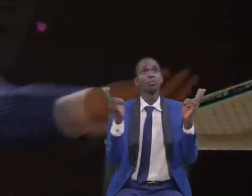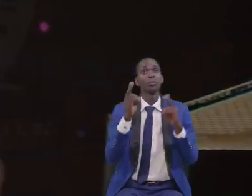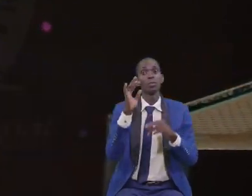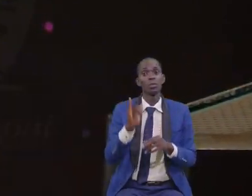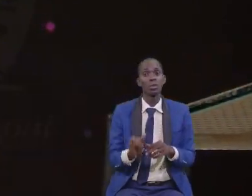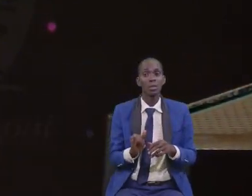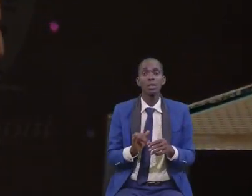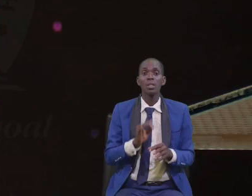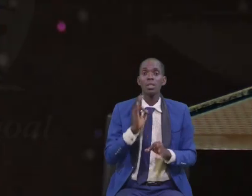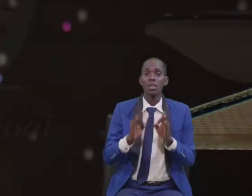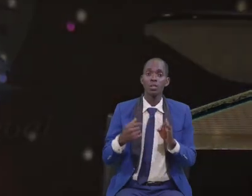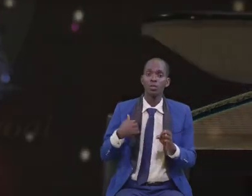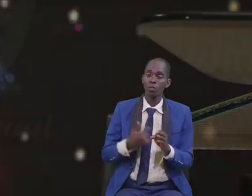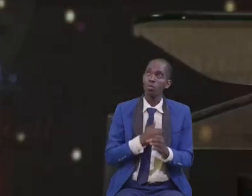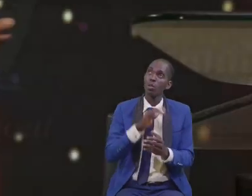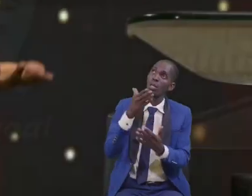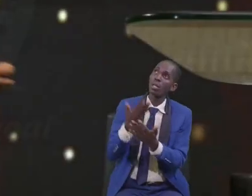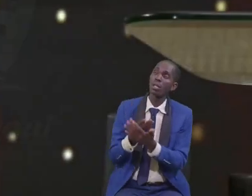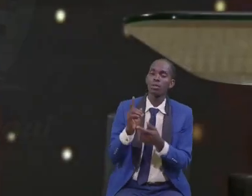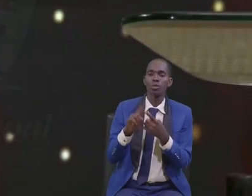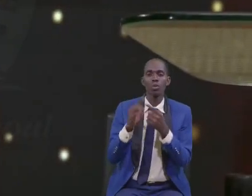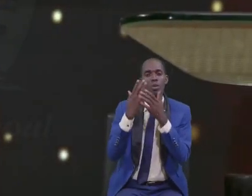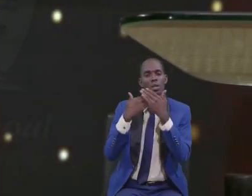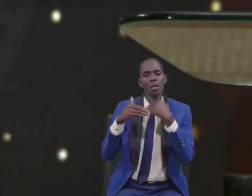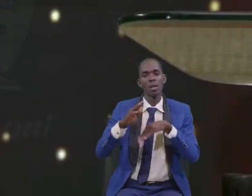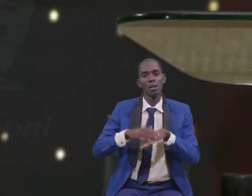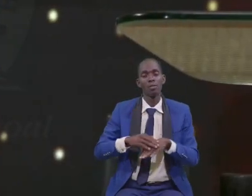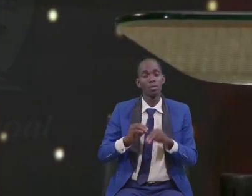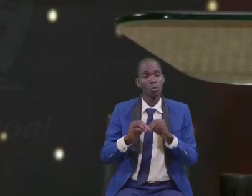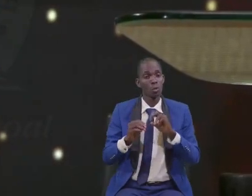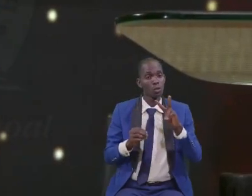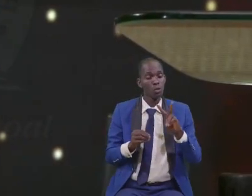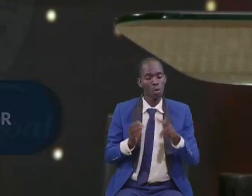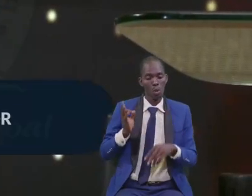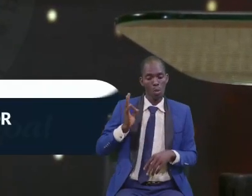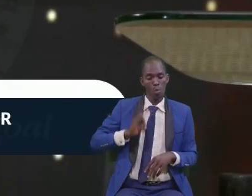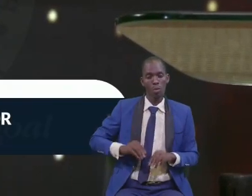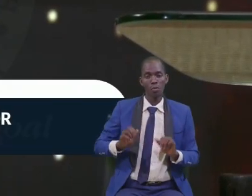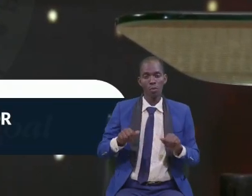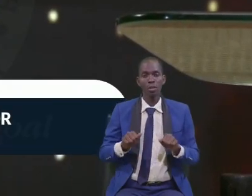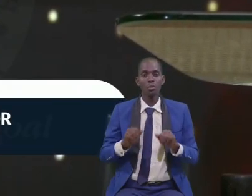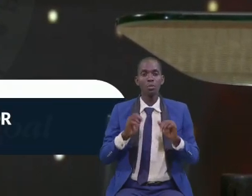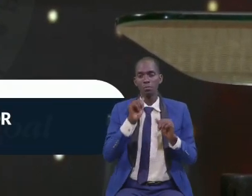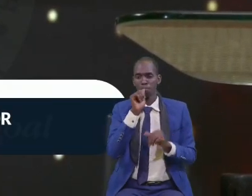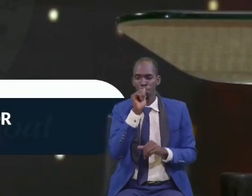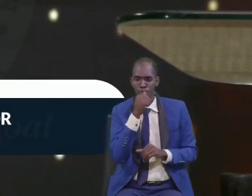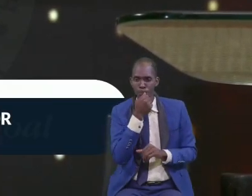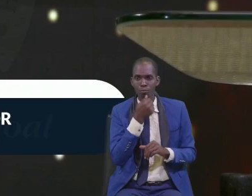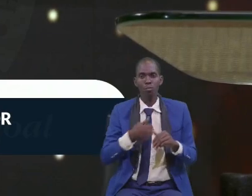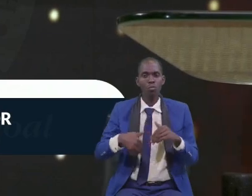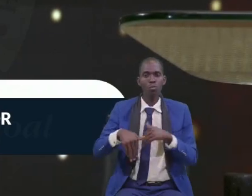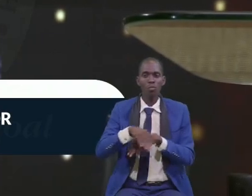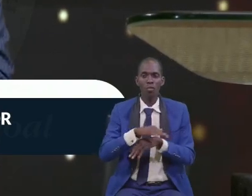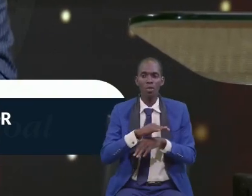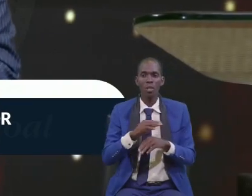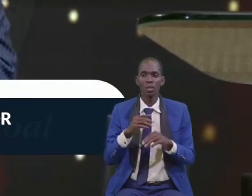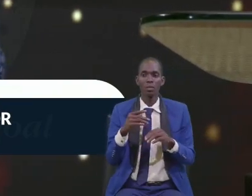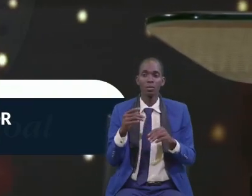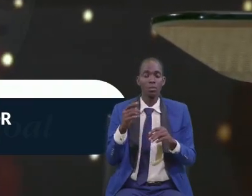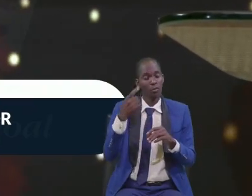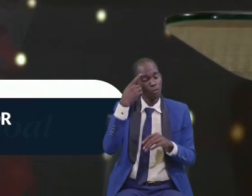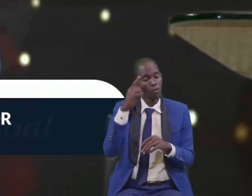eventually we get to heaven. Number two, profitable patience for triumph over trials. Number